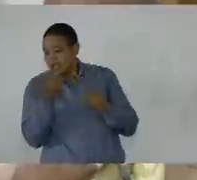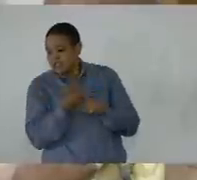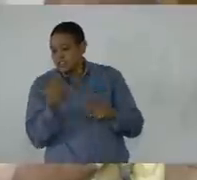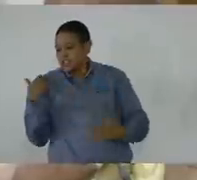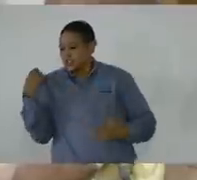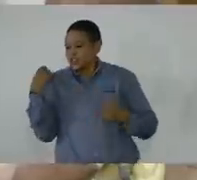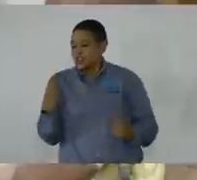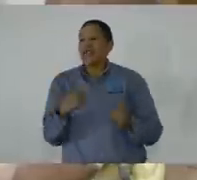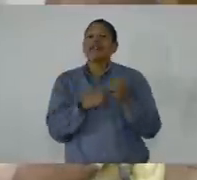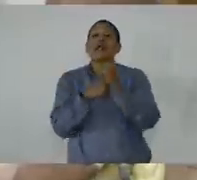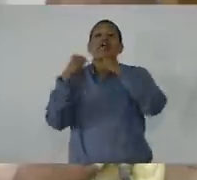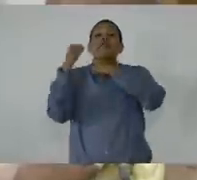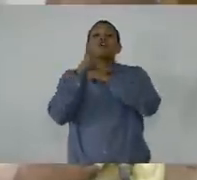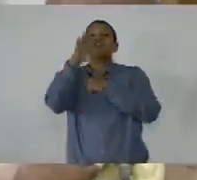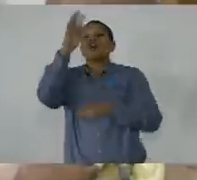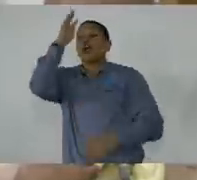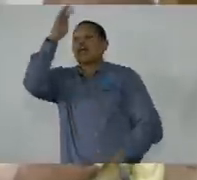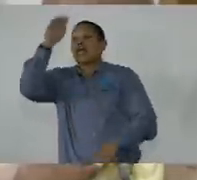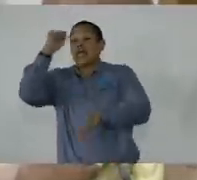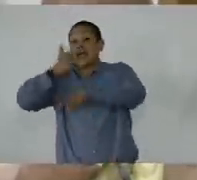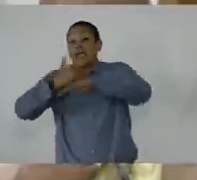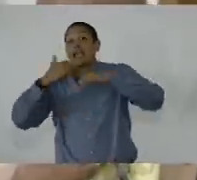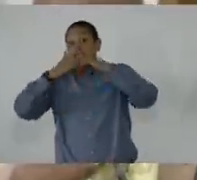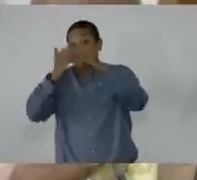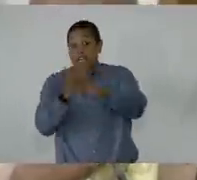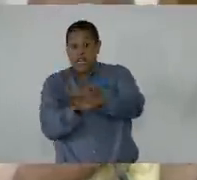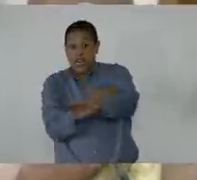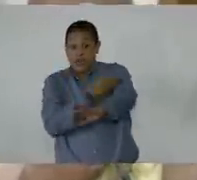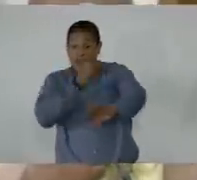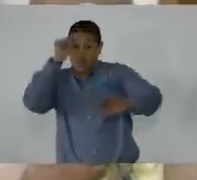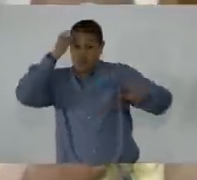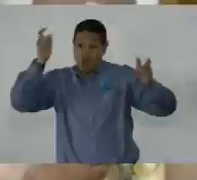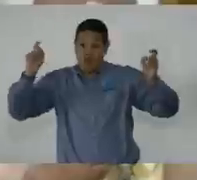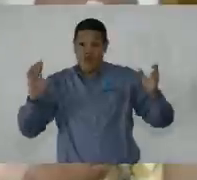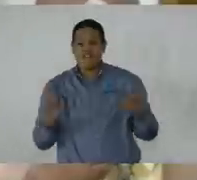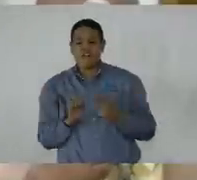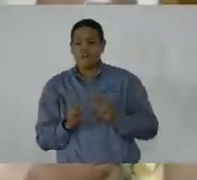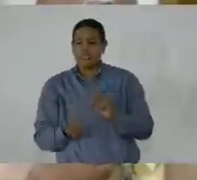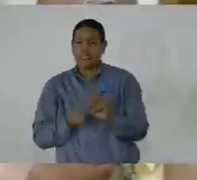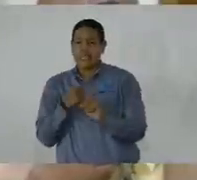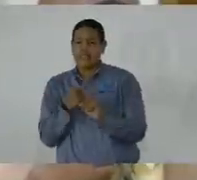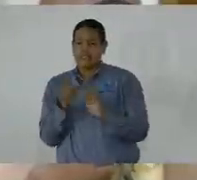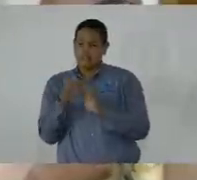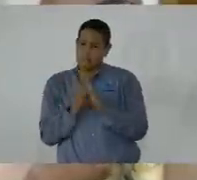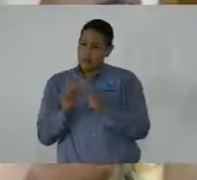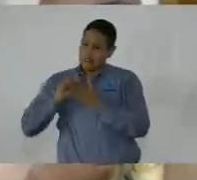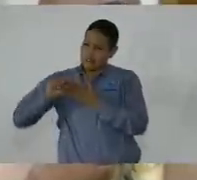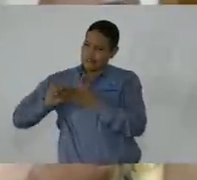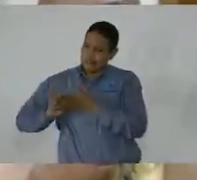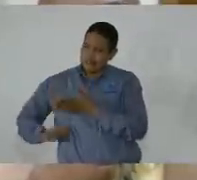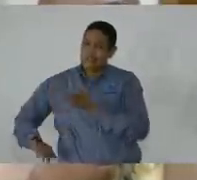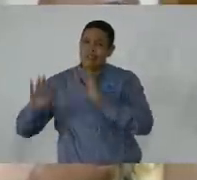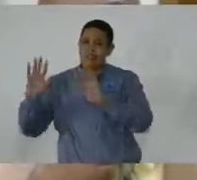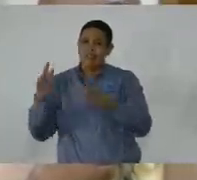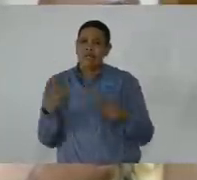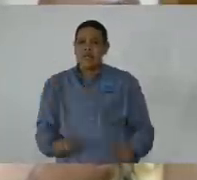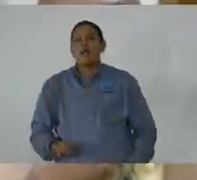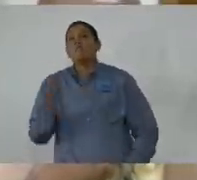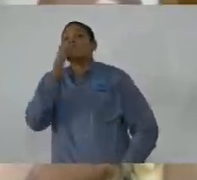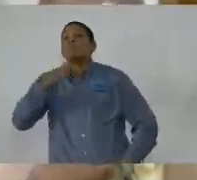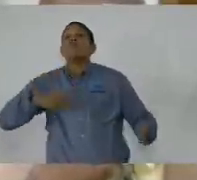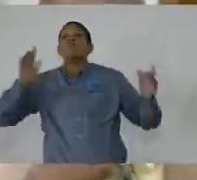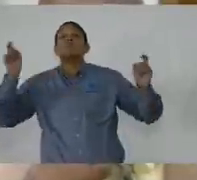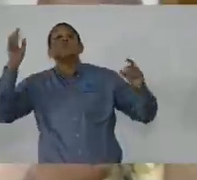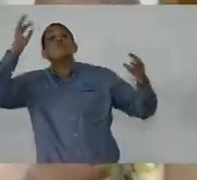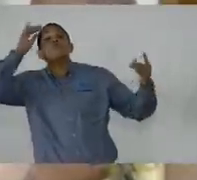strengthened infrastructure, innovation, improved governance, and effective policy making. Madam Speaker, consideration